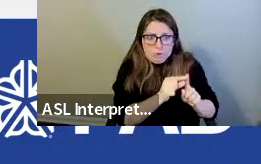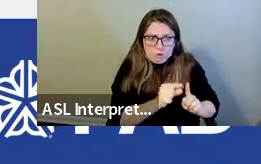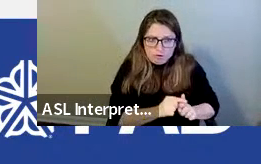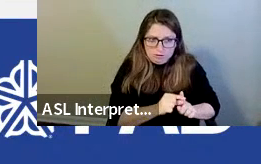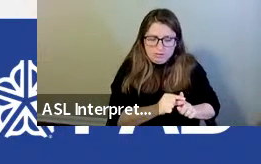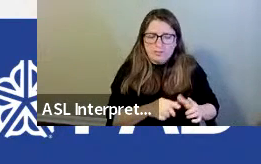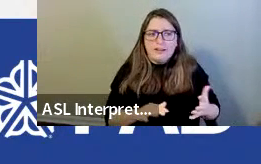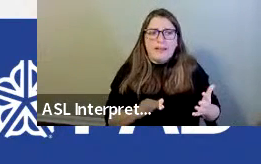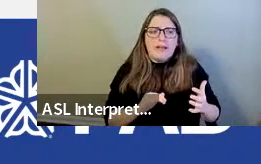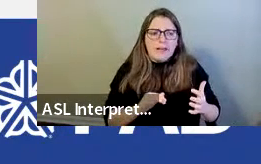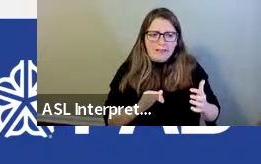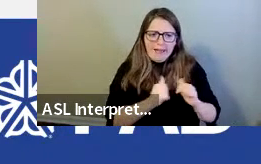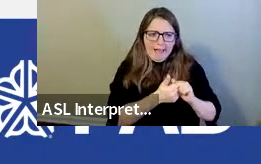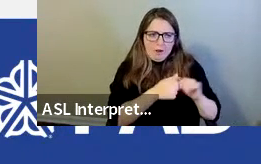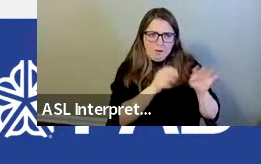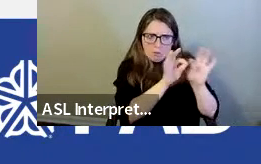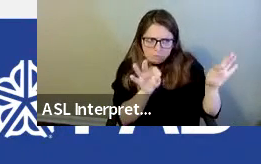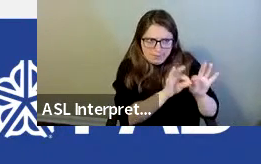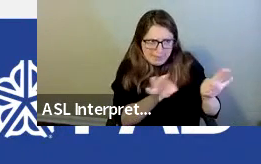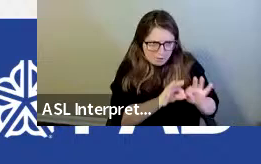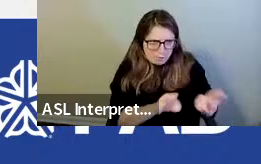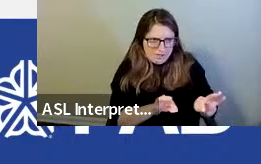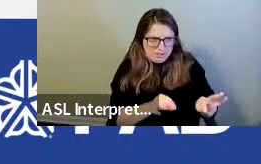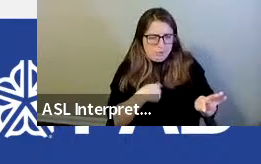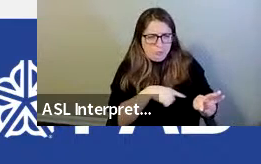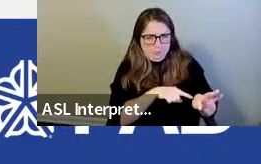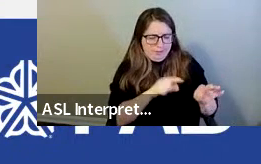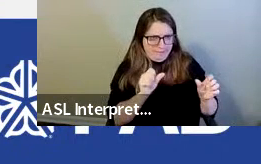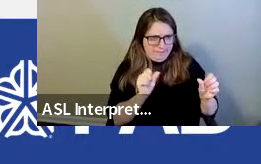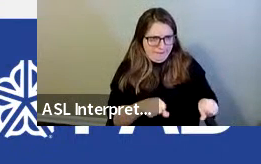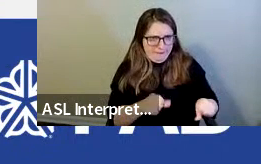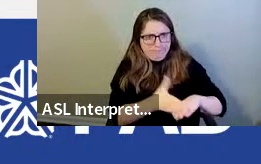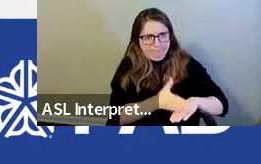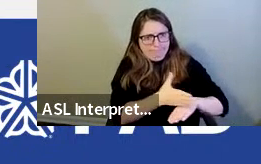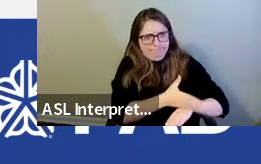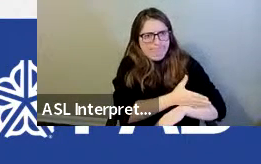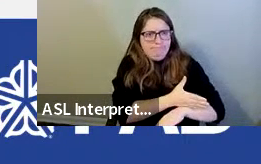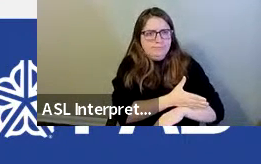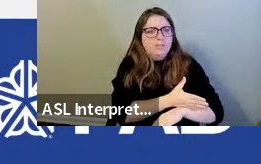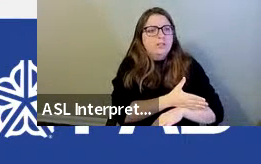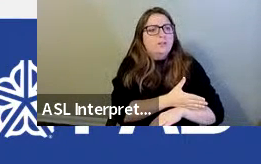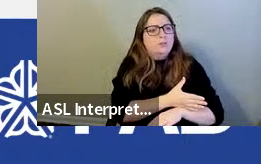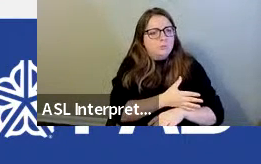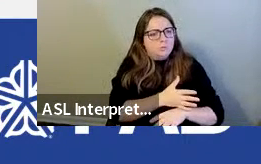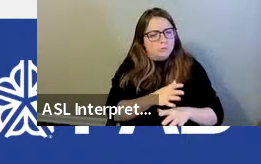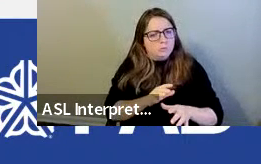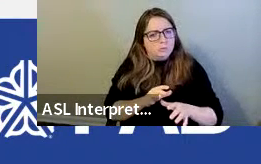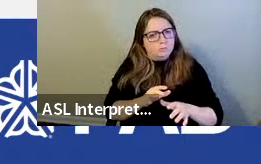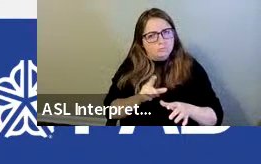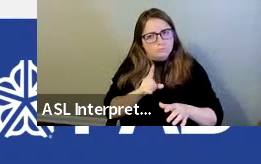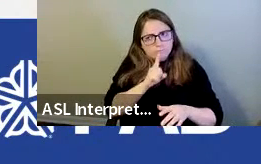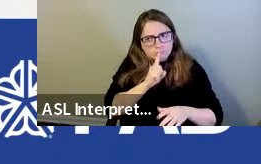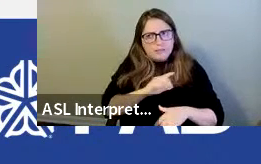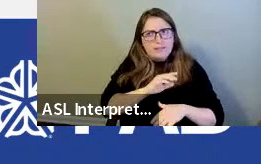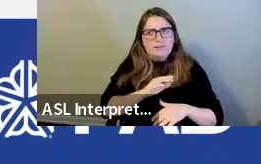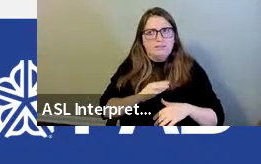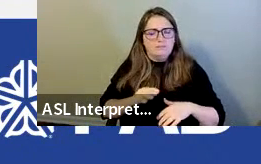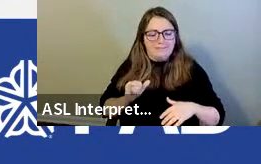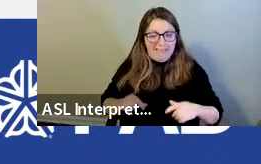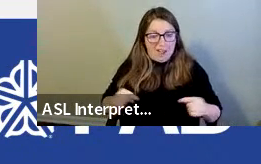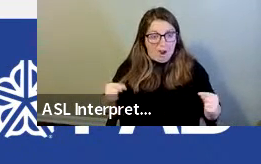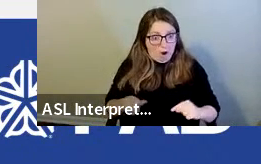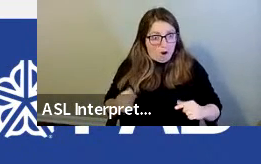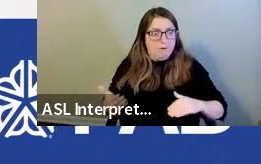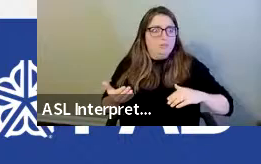really codify that language to capture the increasing harm. So any recommendations you have on that are